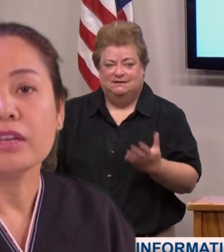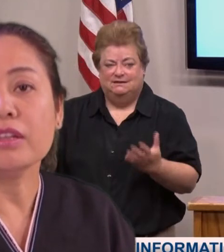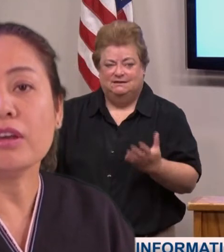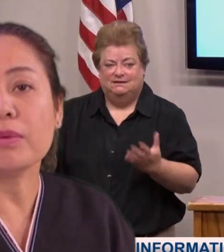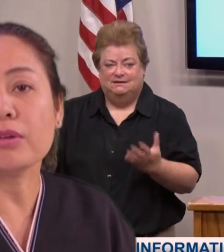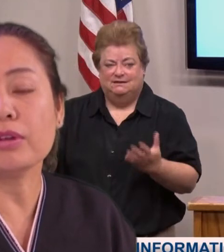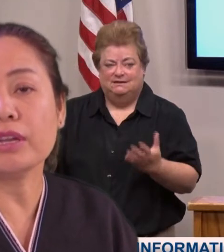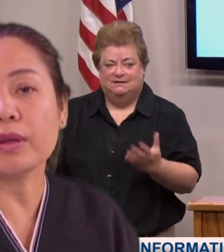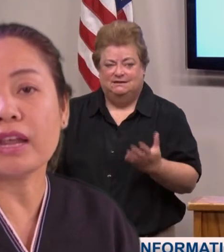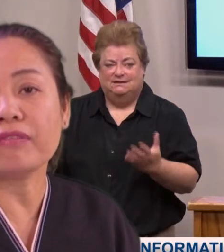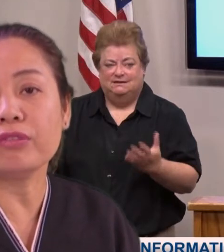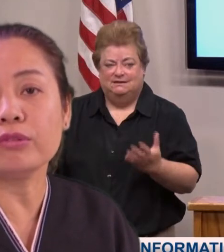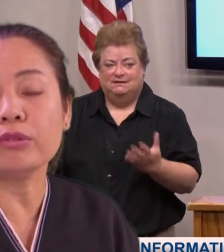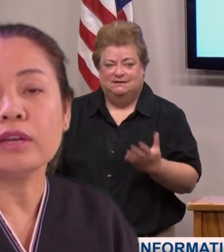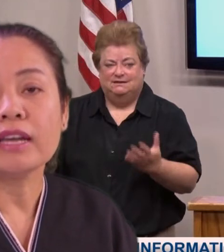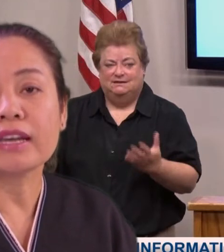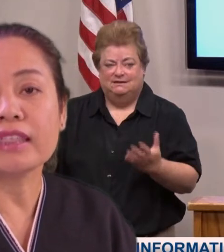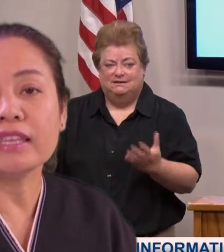We our control,